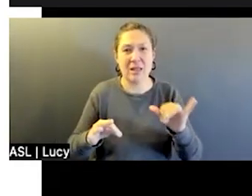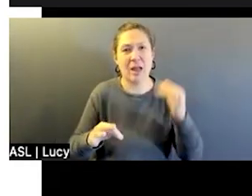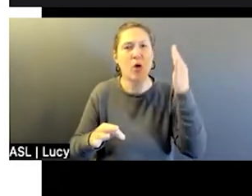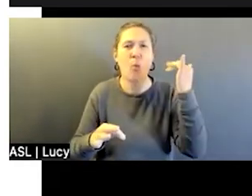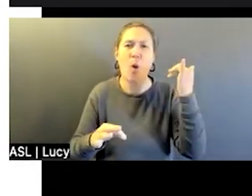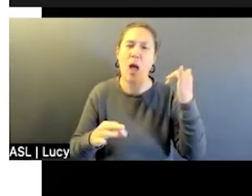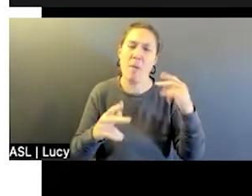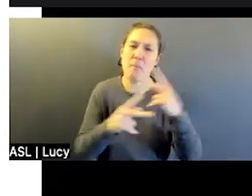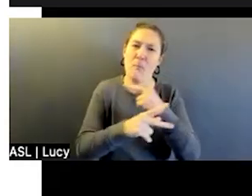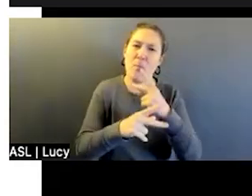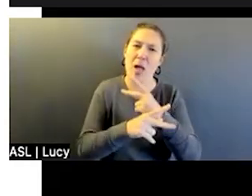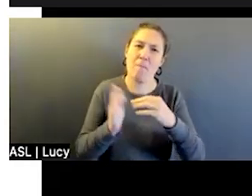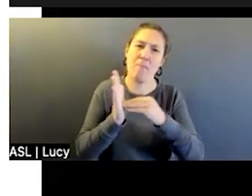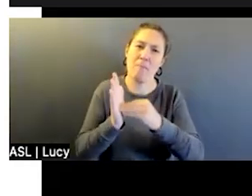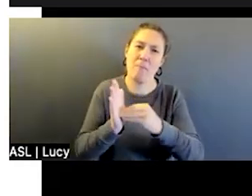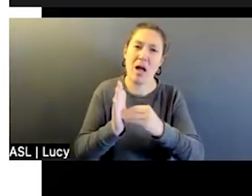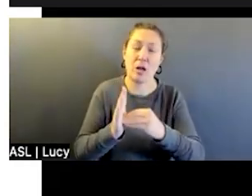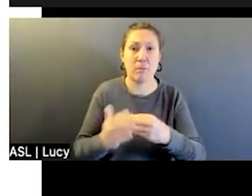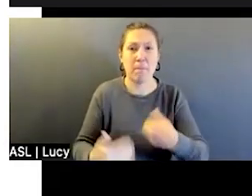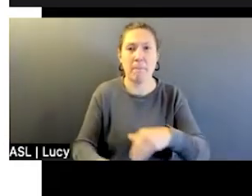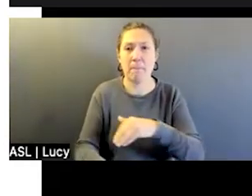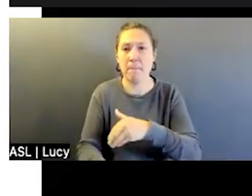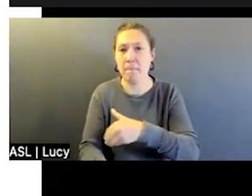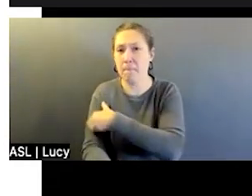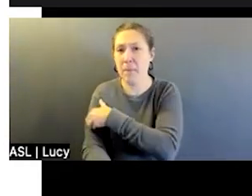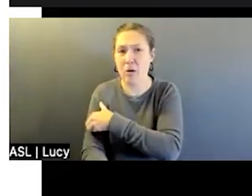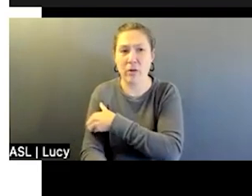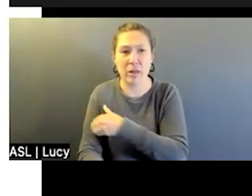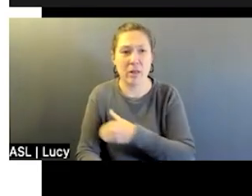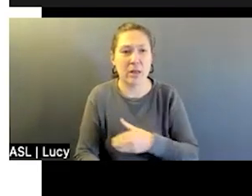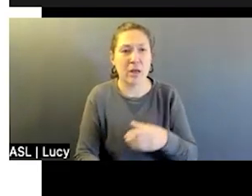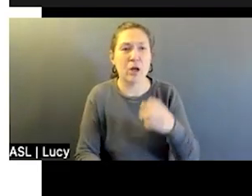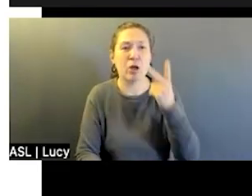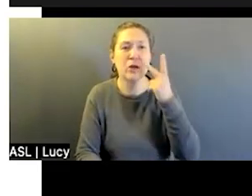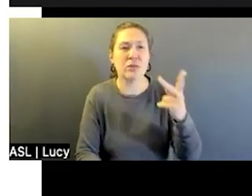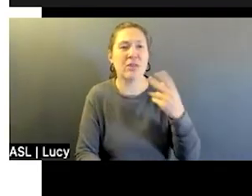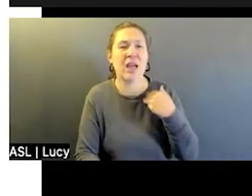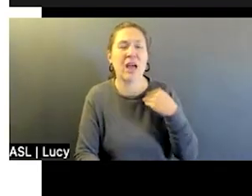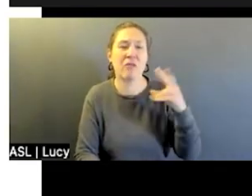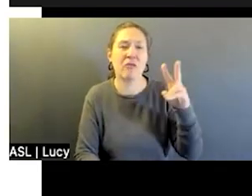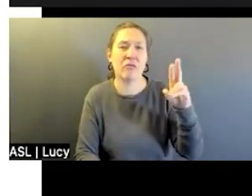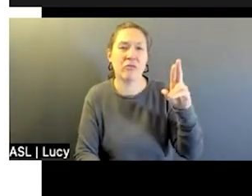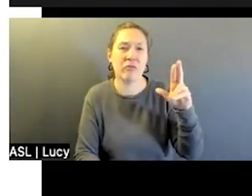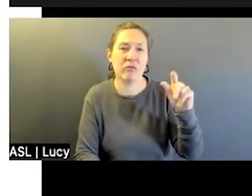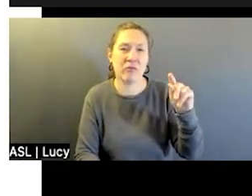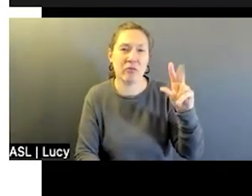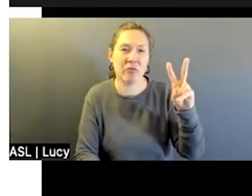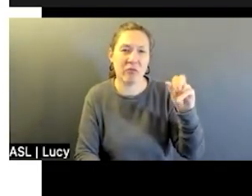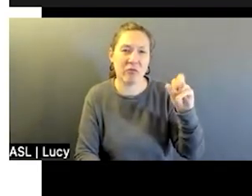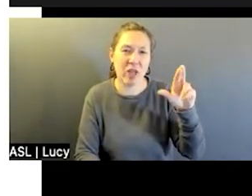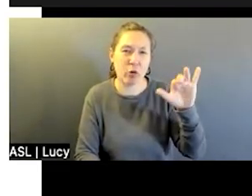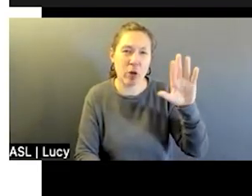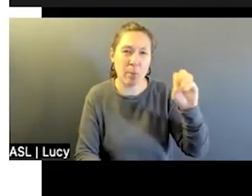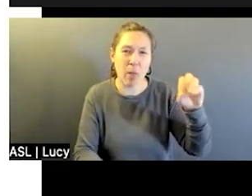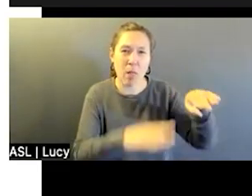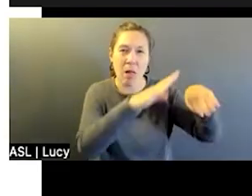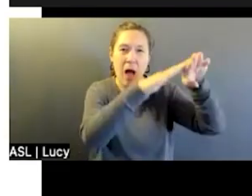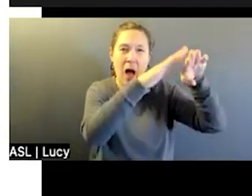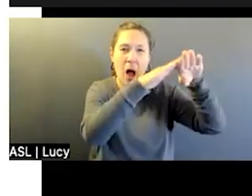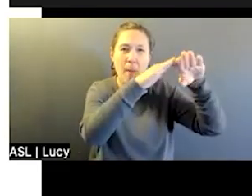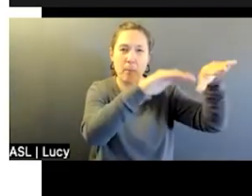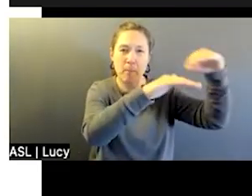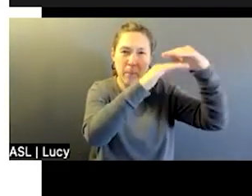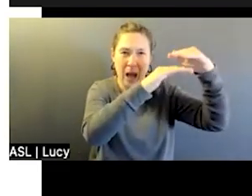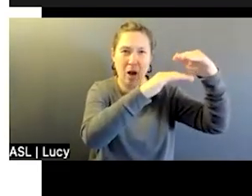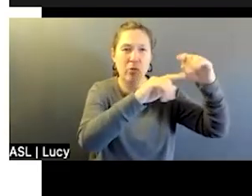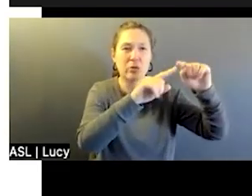of constraints is, we call them variable upper bounds, are merely technical ones who link the two sets of